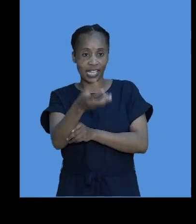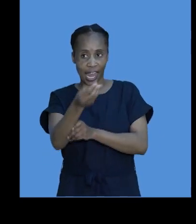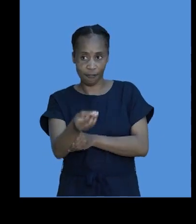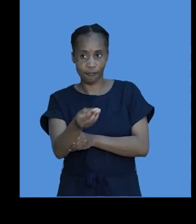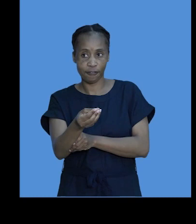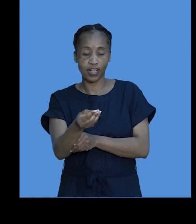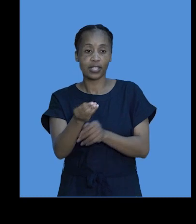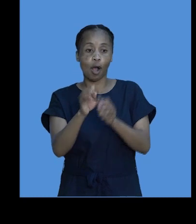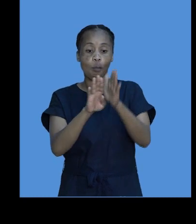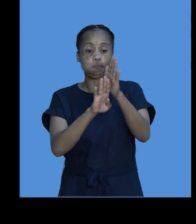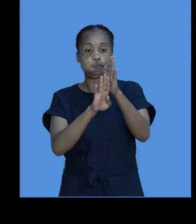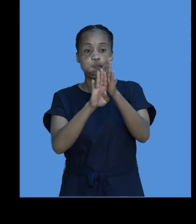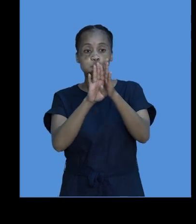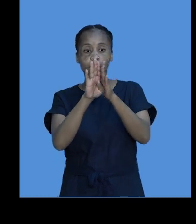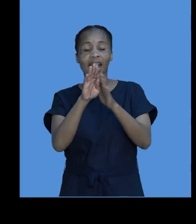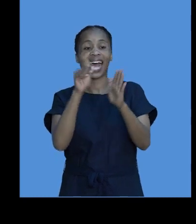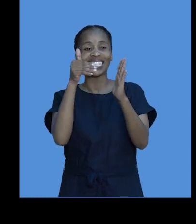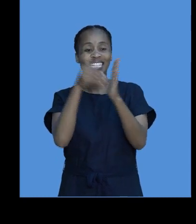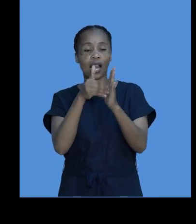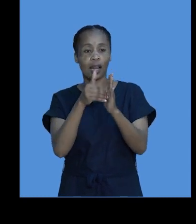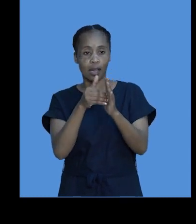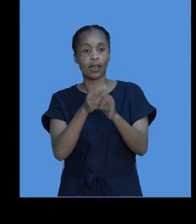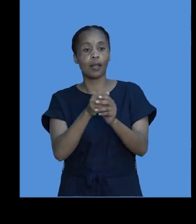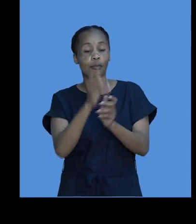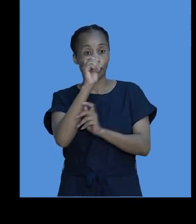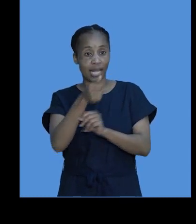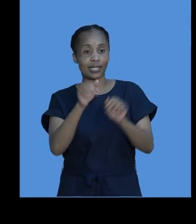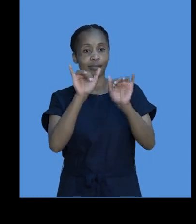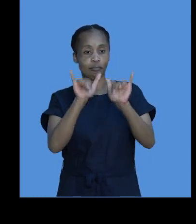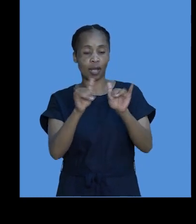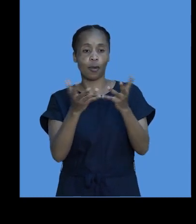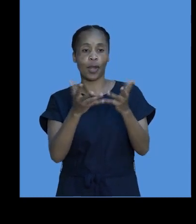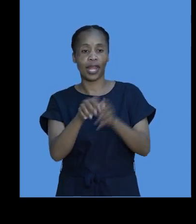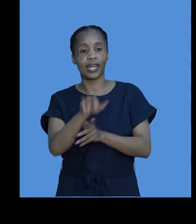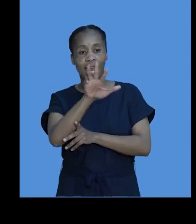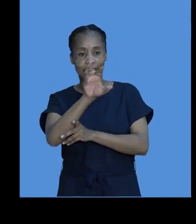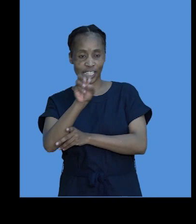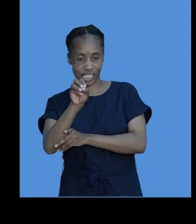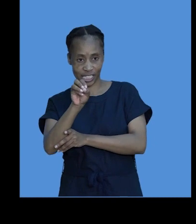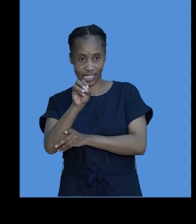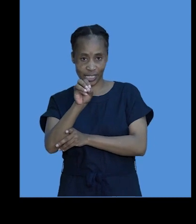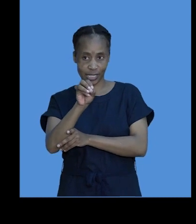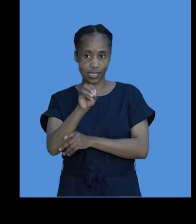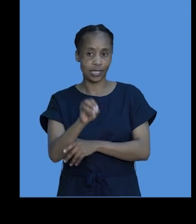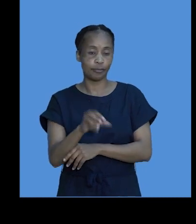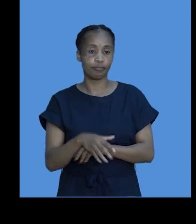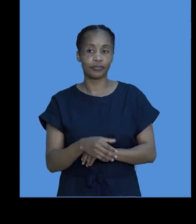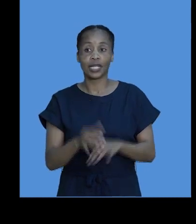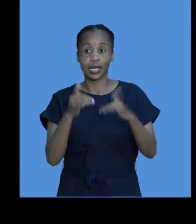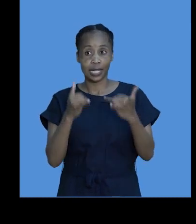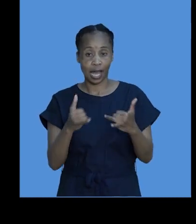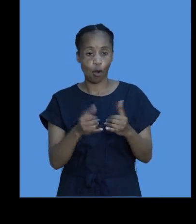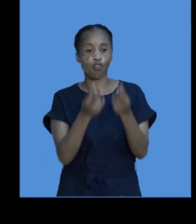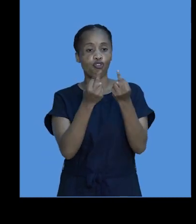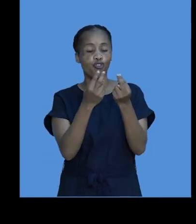new price, and typically they will exit up until our price is sitting at 90 there. So our price has gone up